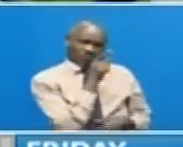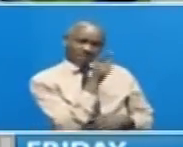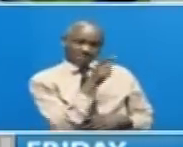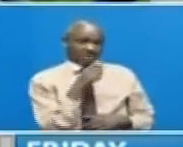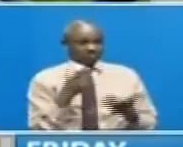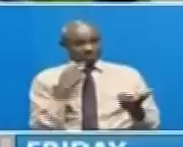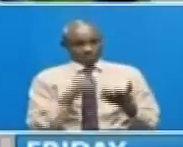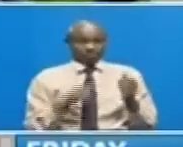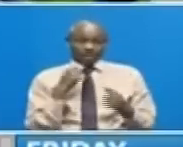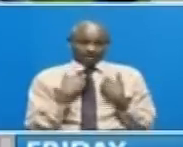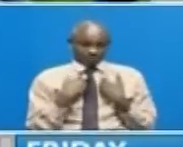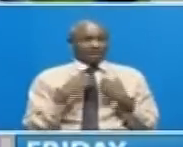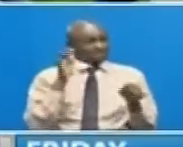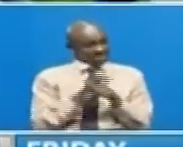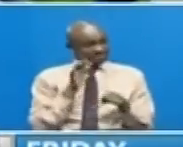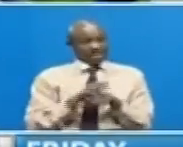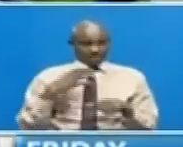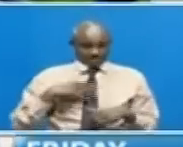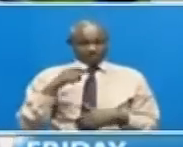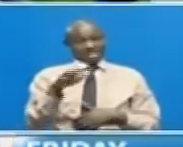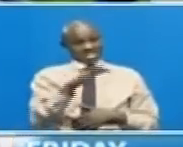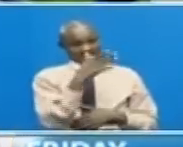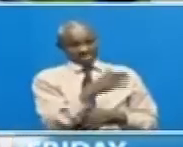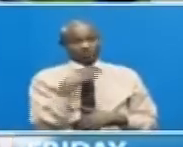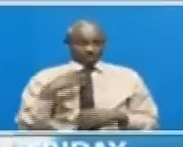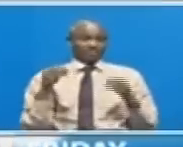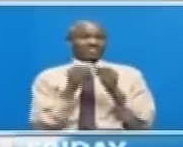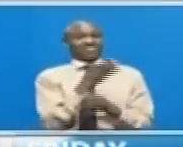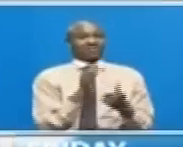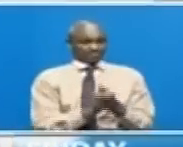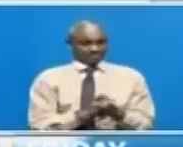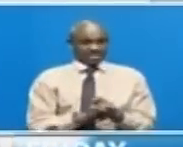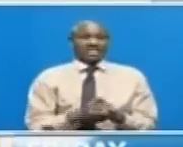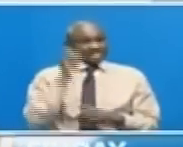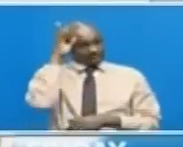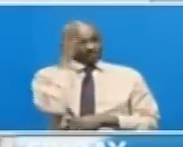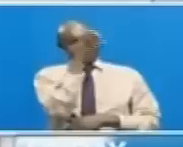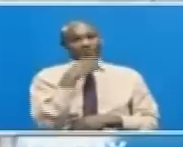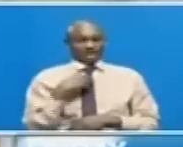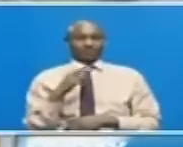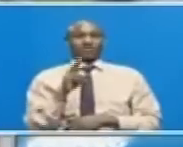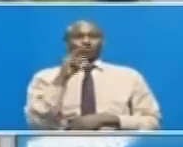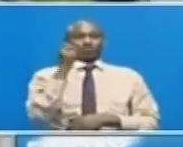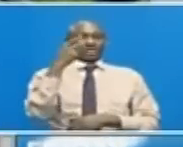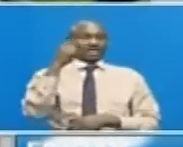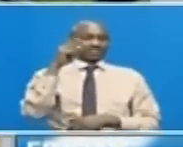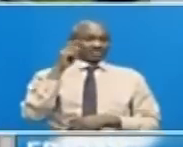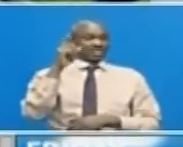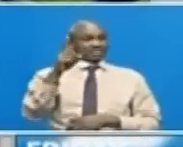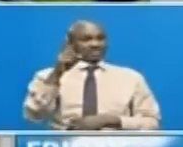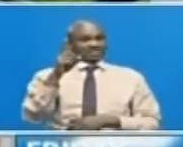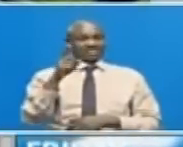Day. This is where the majority of the golfing fraternity will converge. Over in Kiambu, the United Dry Cleaners Golf